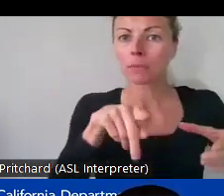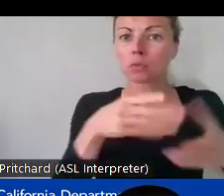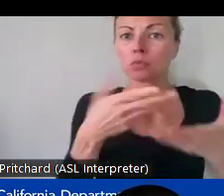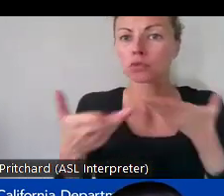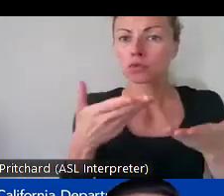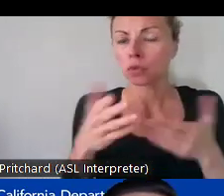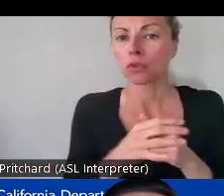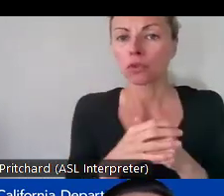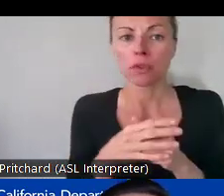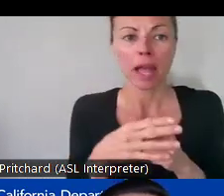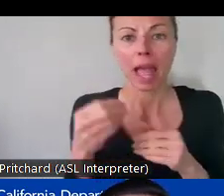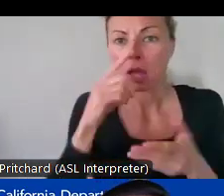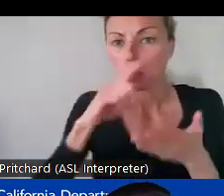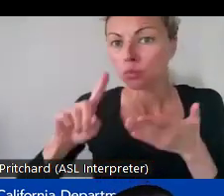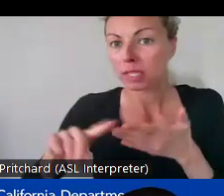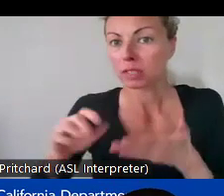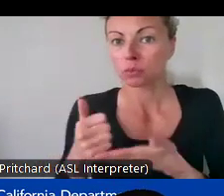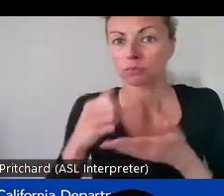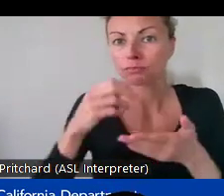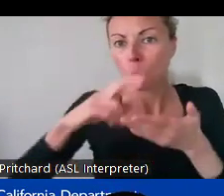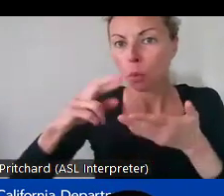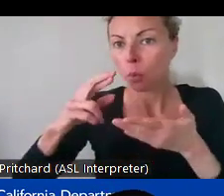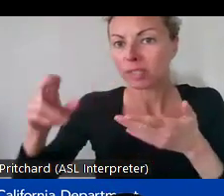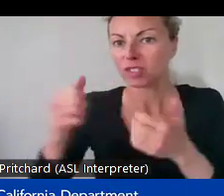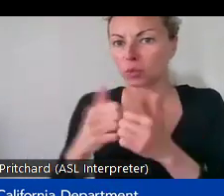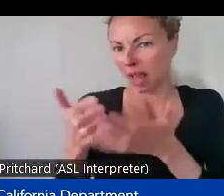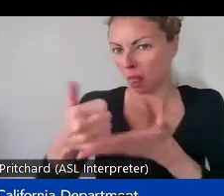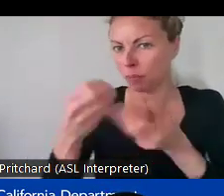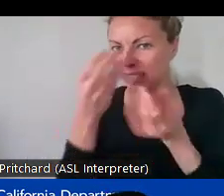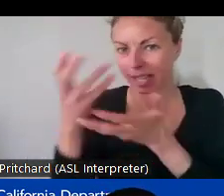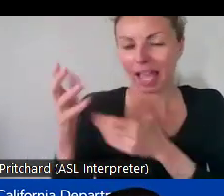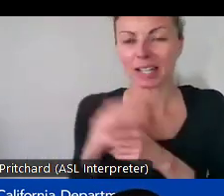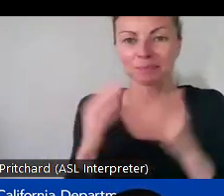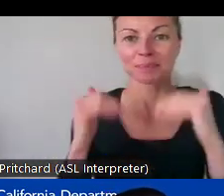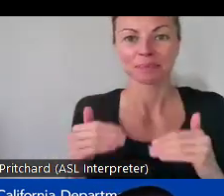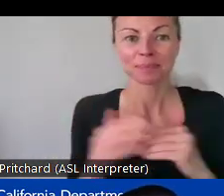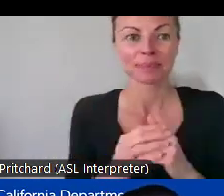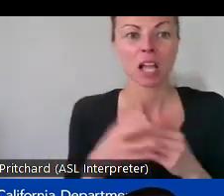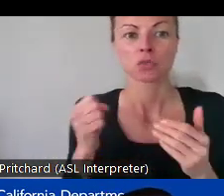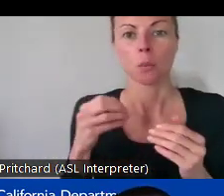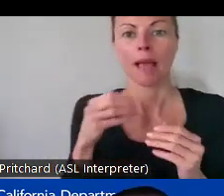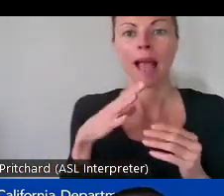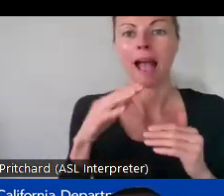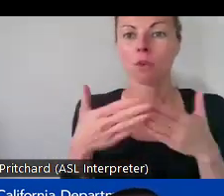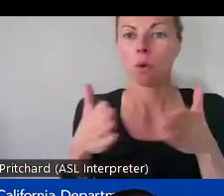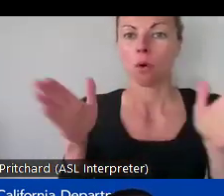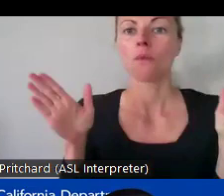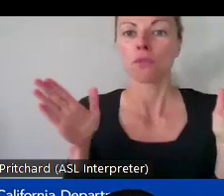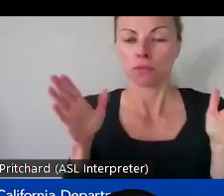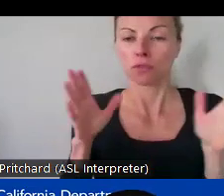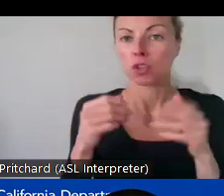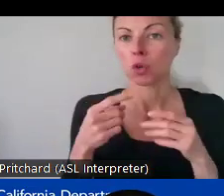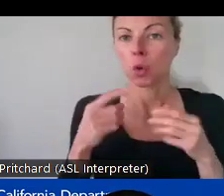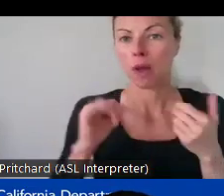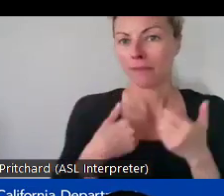with data. Next slide, please. So I want to begin by providing a high-level overview of data sources that we use on a frequent